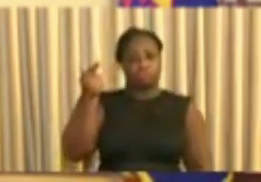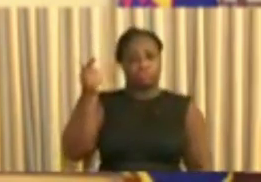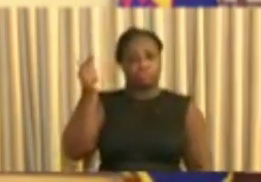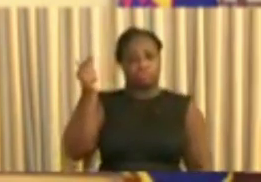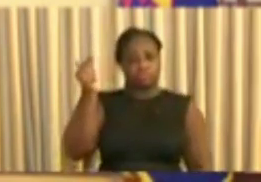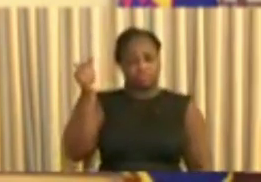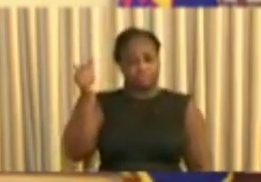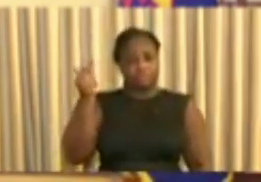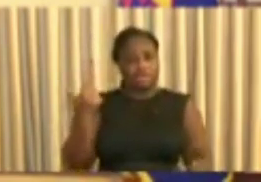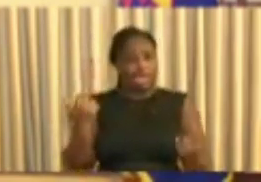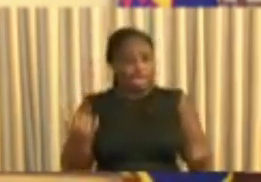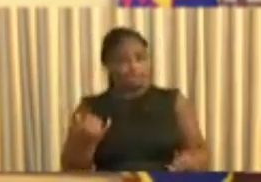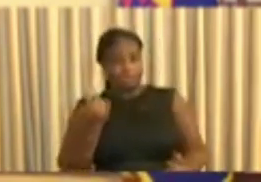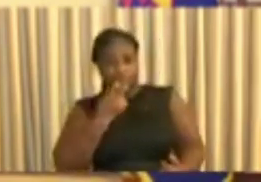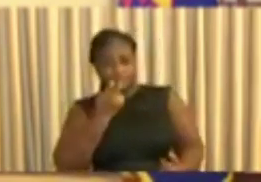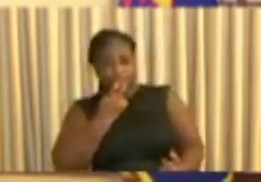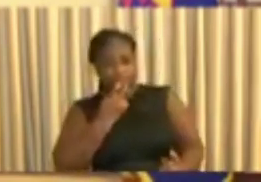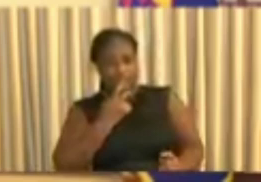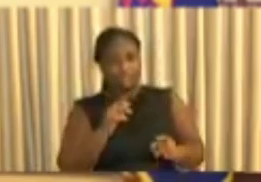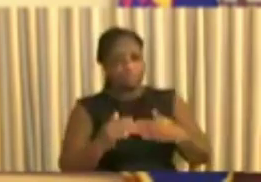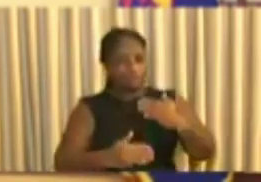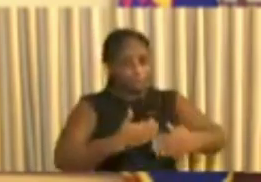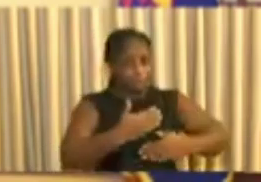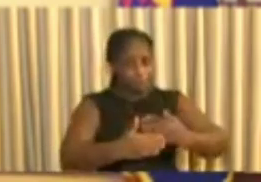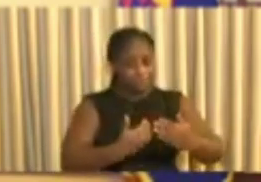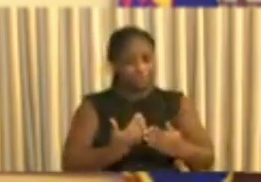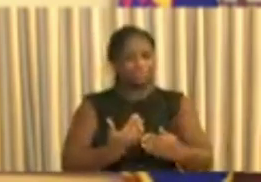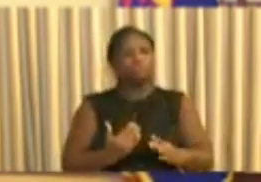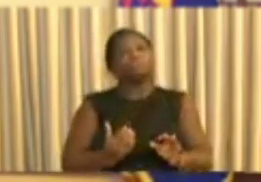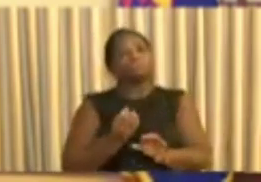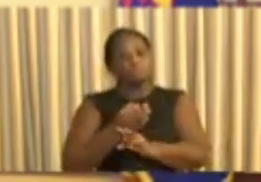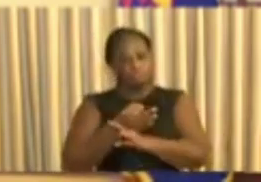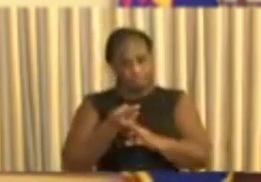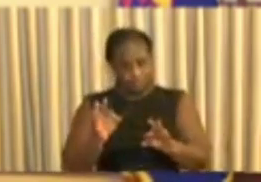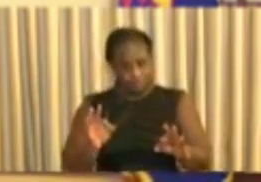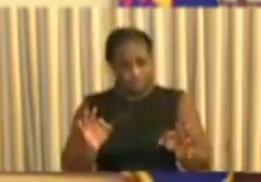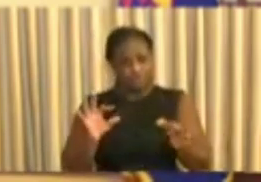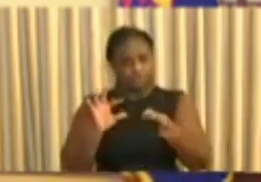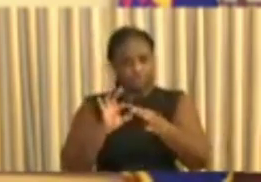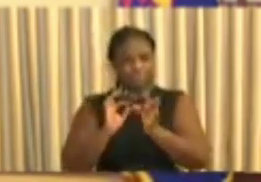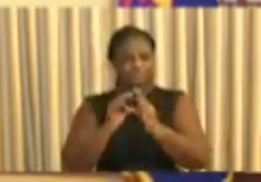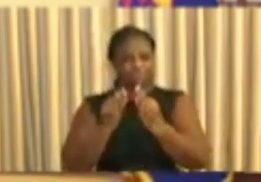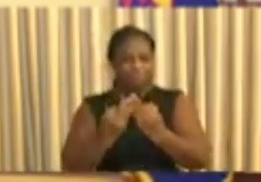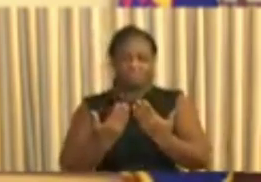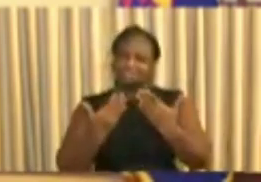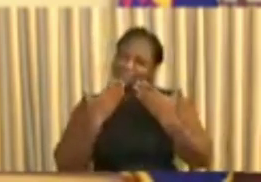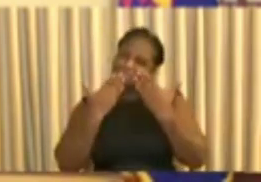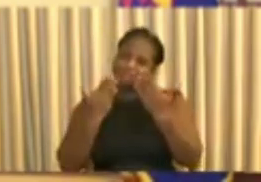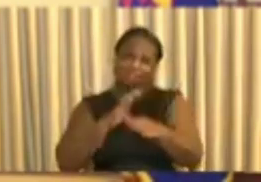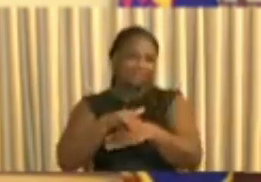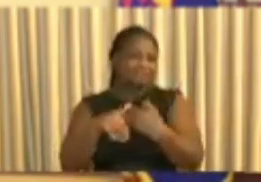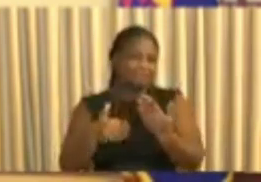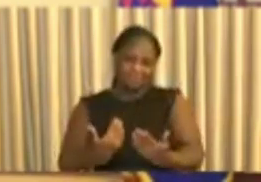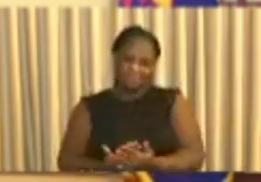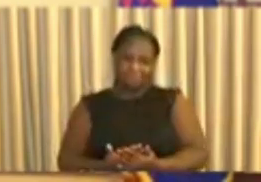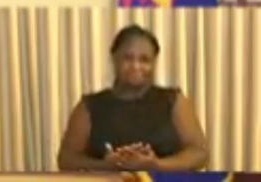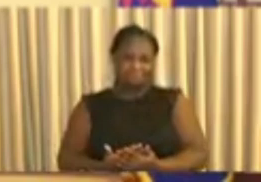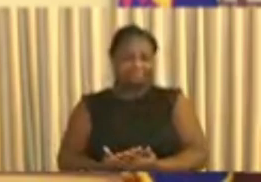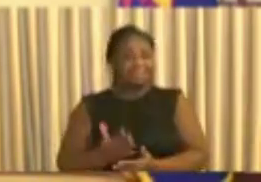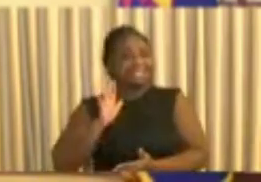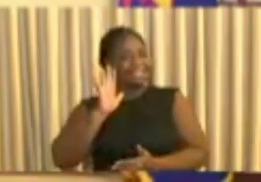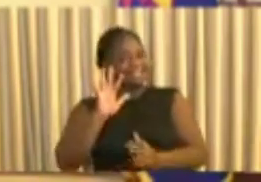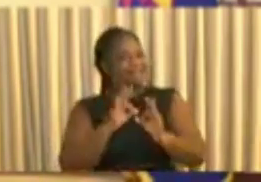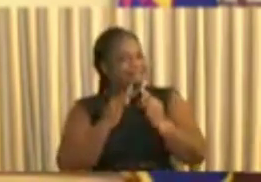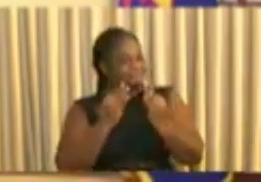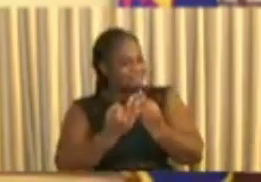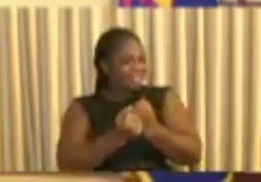are, as I speak, in the process of being released. I want to thank all of them and their families